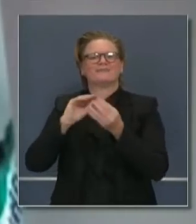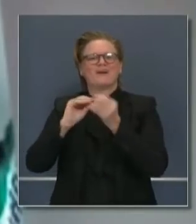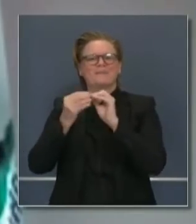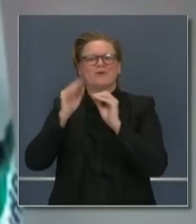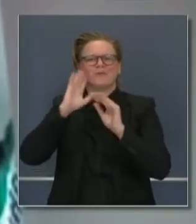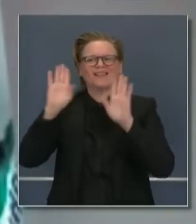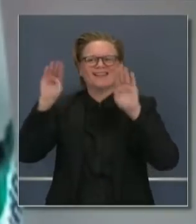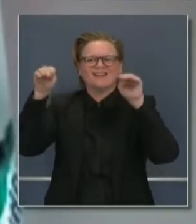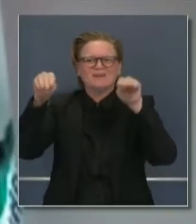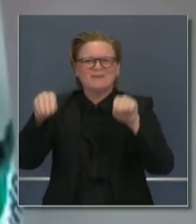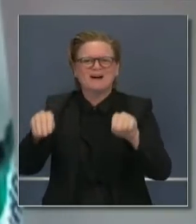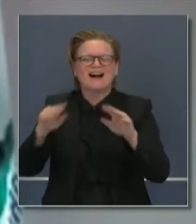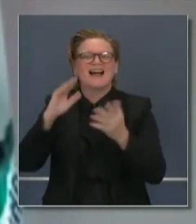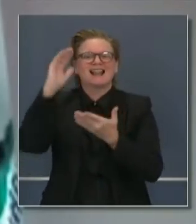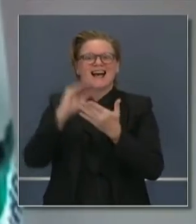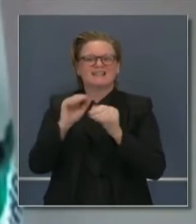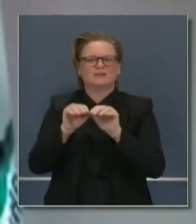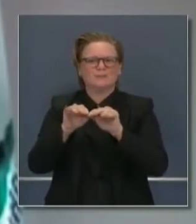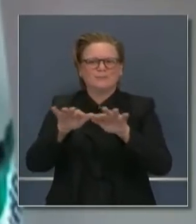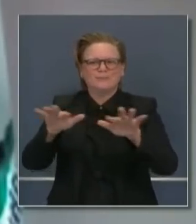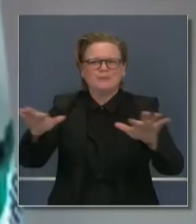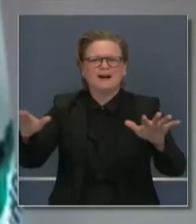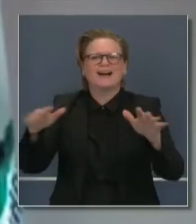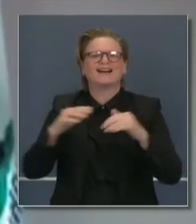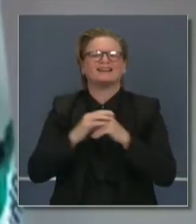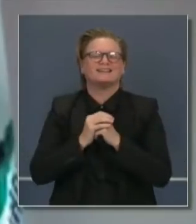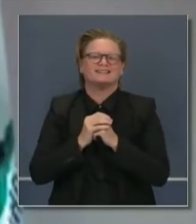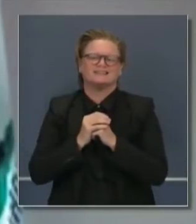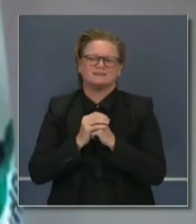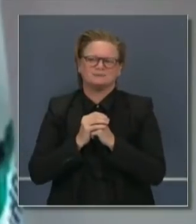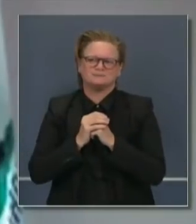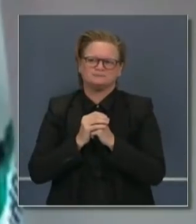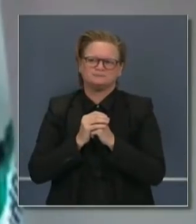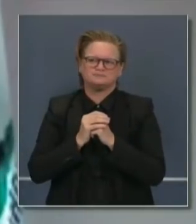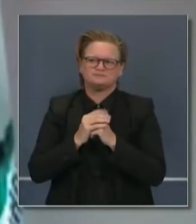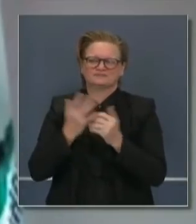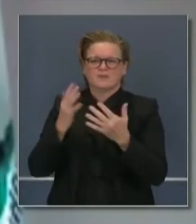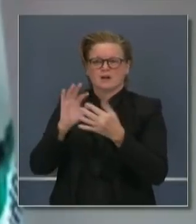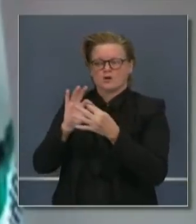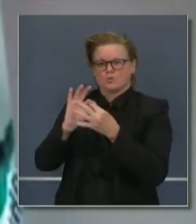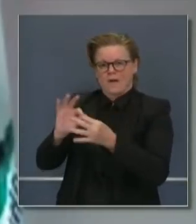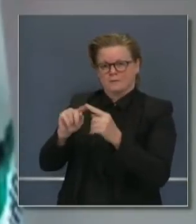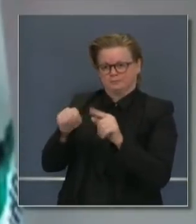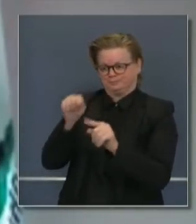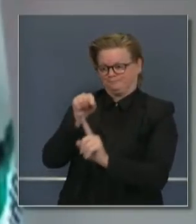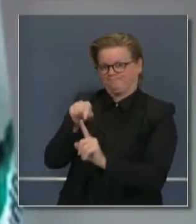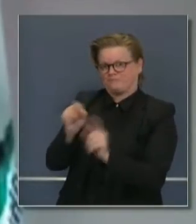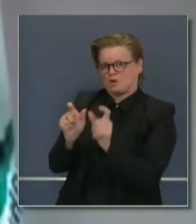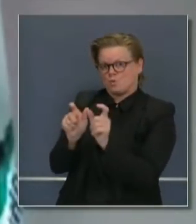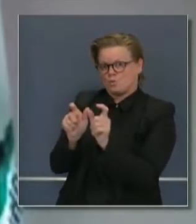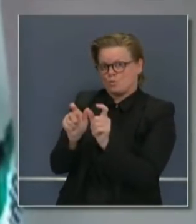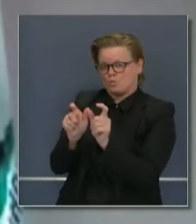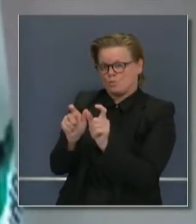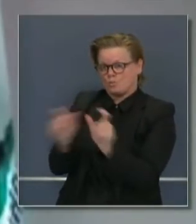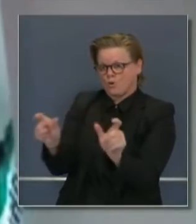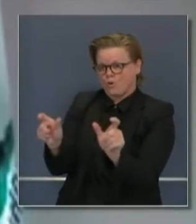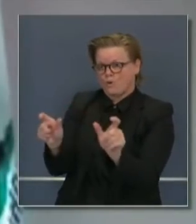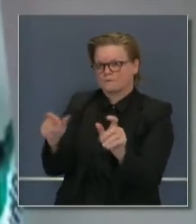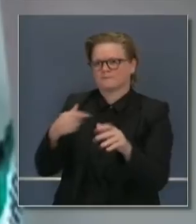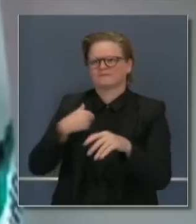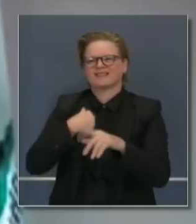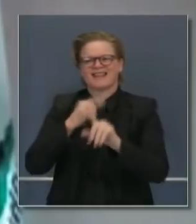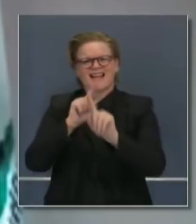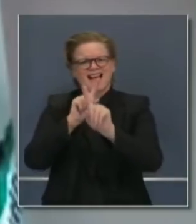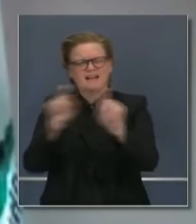order as well. As far as it relates to quarantine, we are asking people who did travel even over